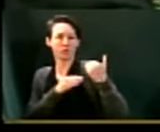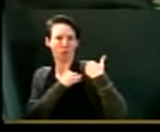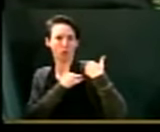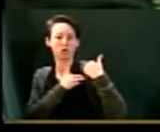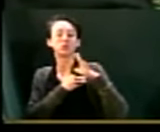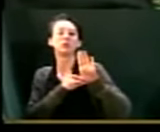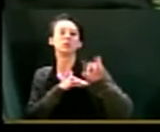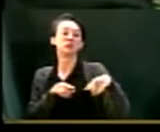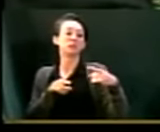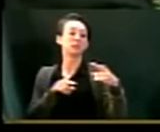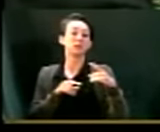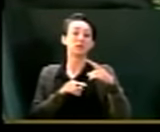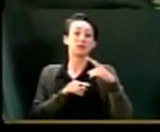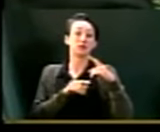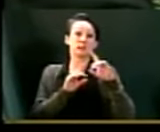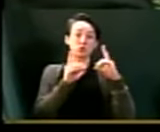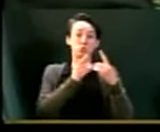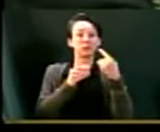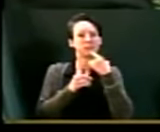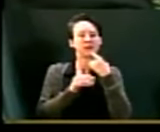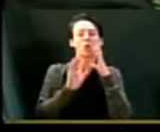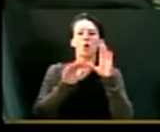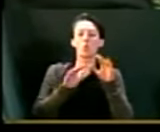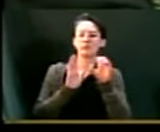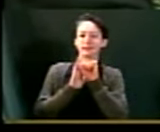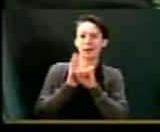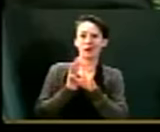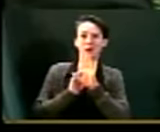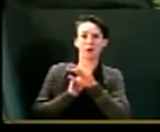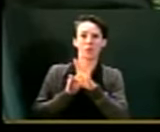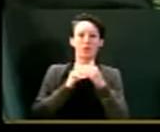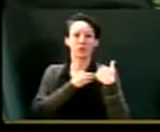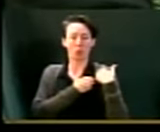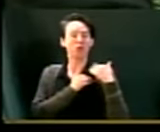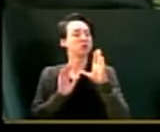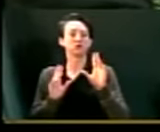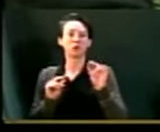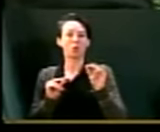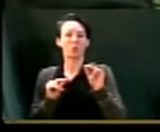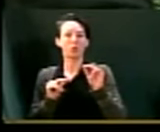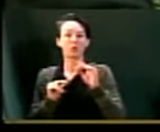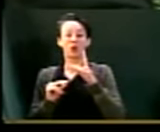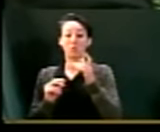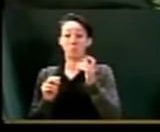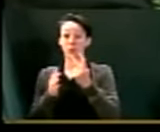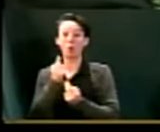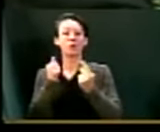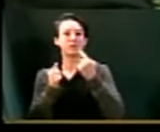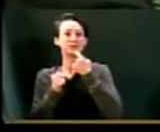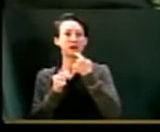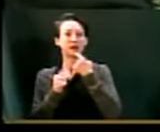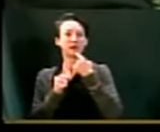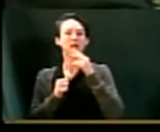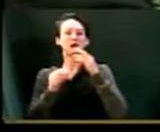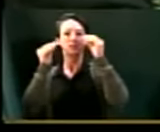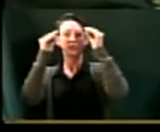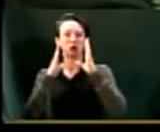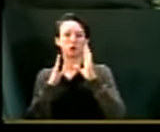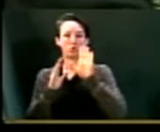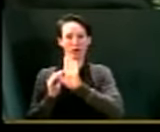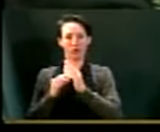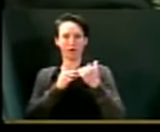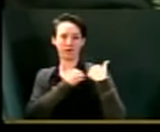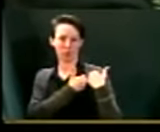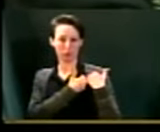it's the teacher's fault, it's the teacher's fault. And I want to break from this narrative to ask how this possibly makes